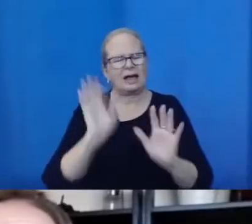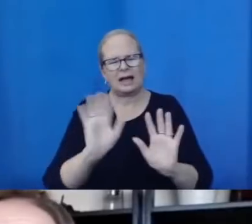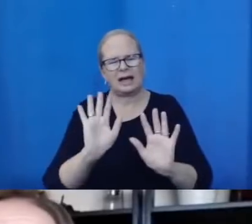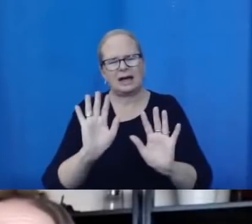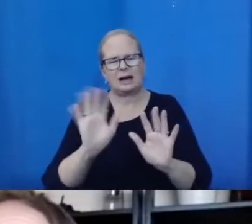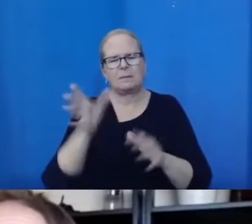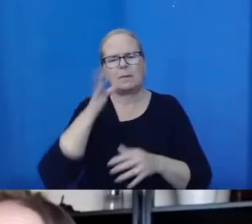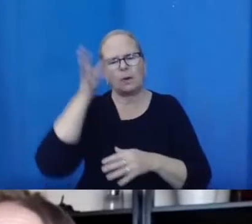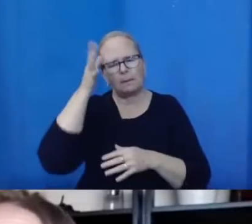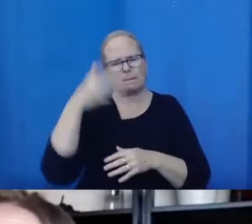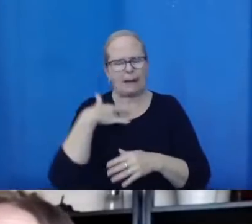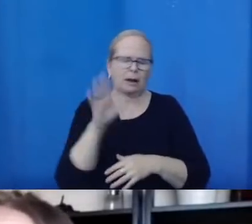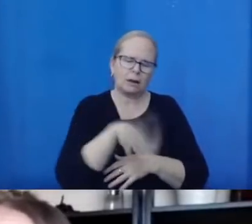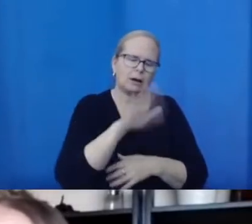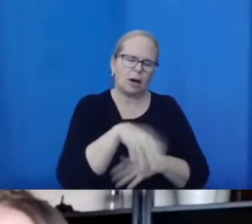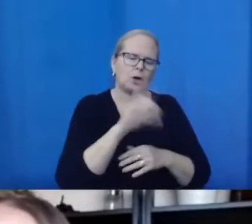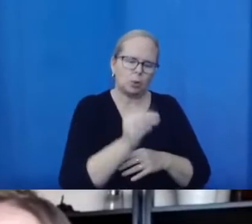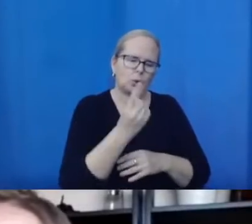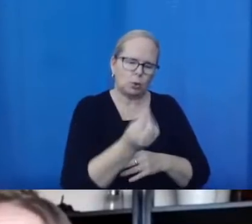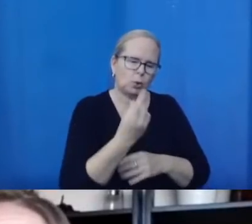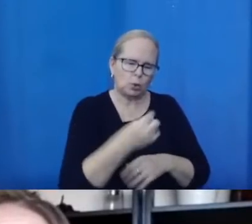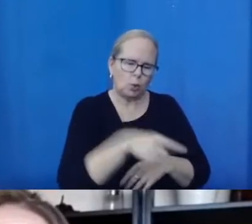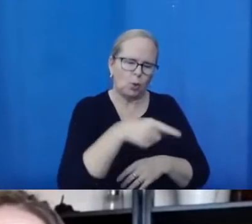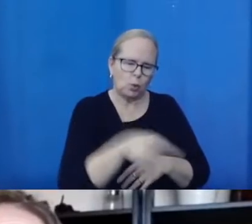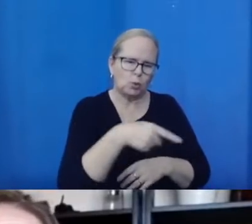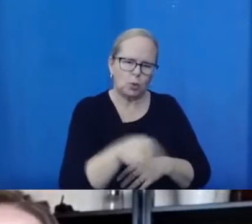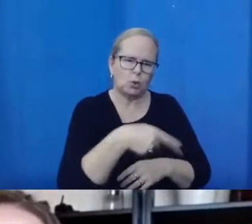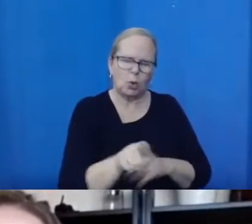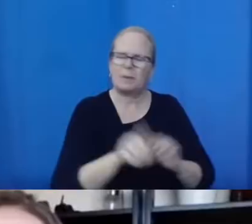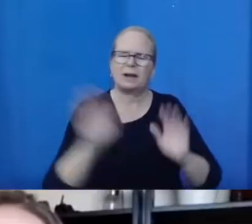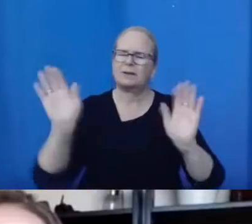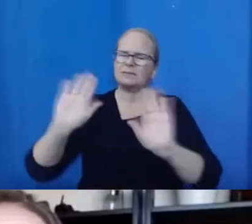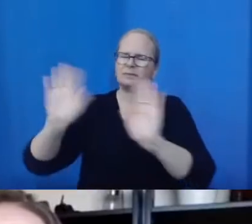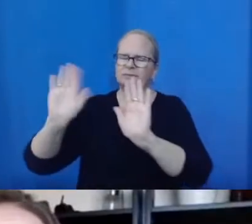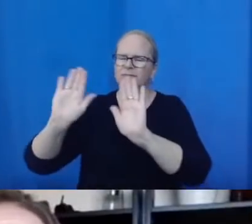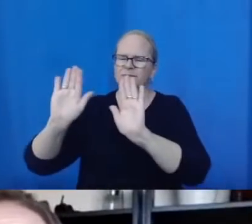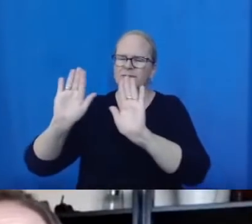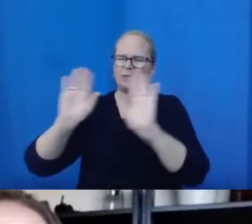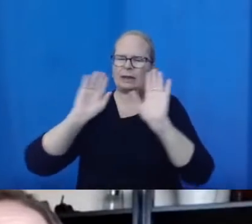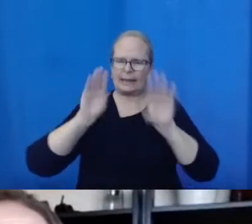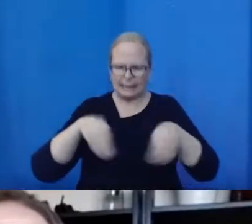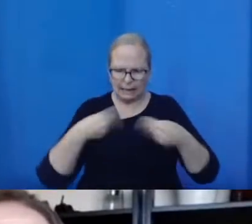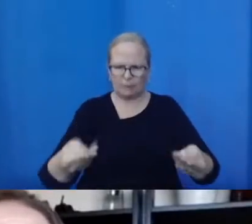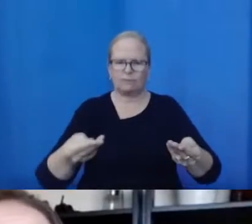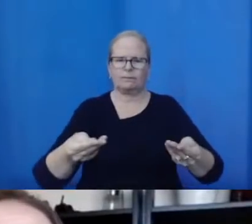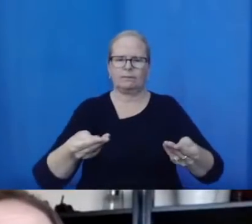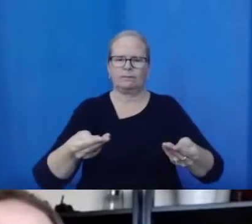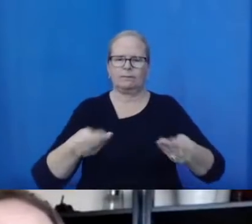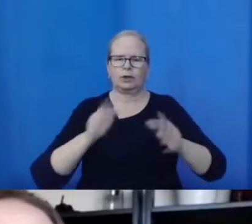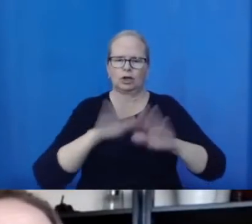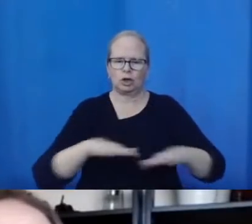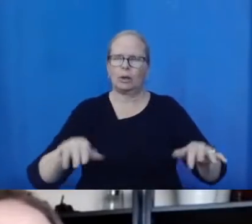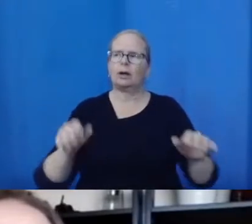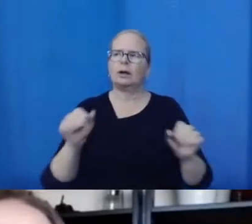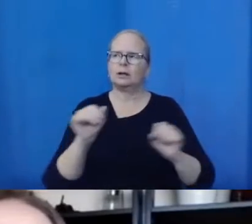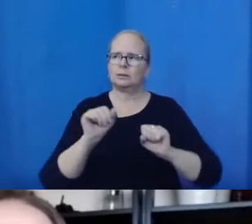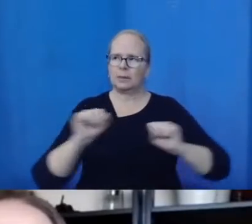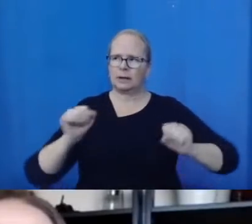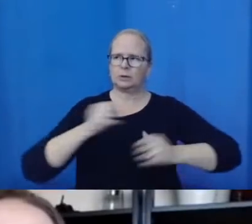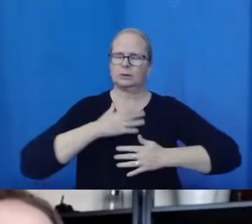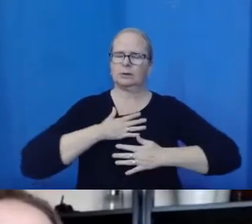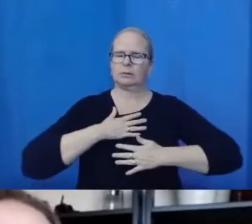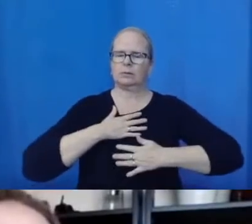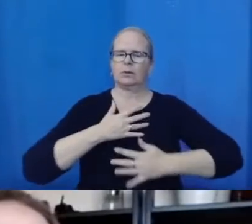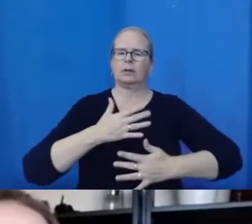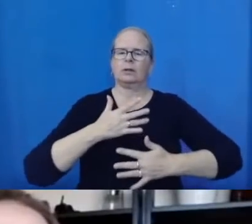protective factors. When I talk about psychological resilience, the number one thing is children being able to openly express their